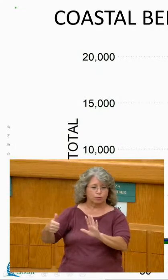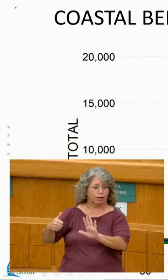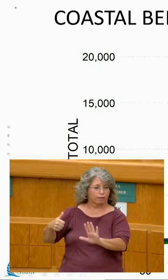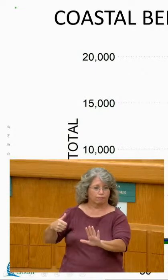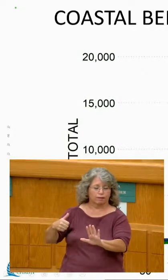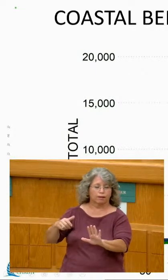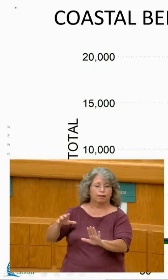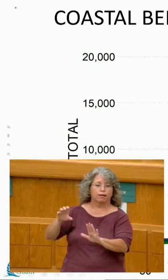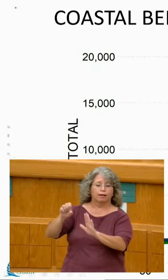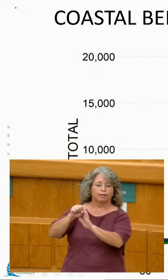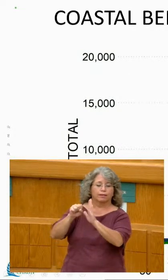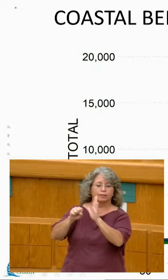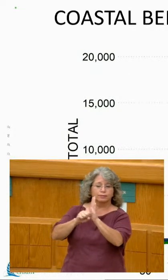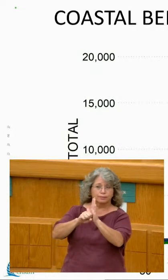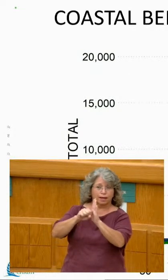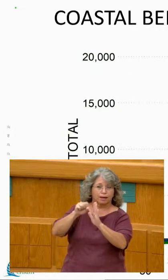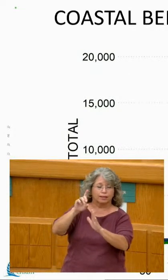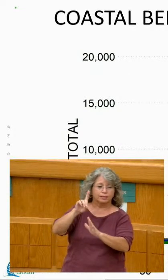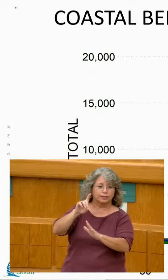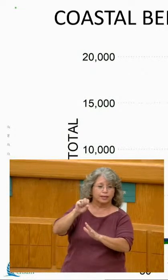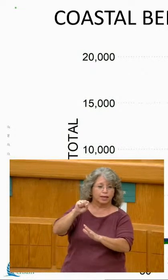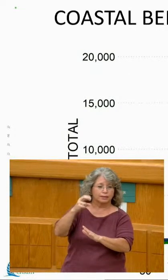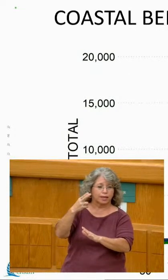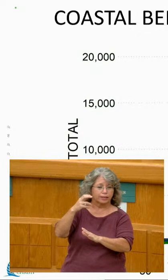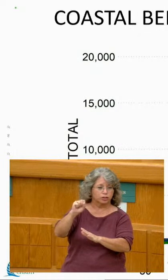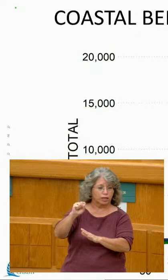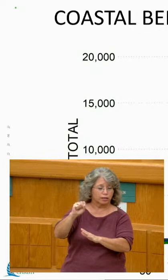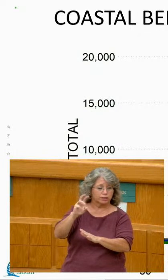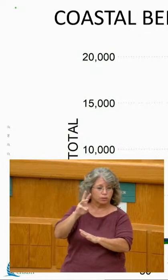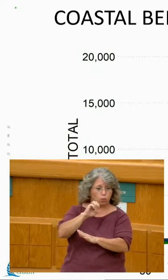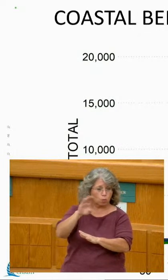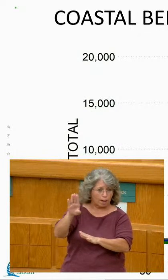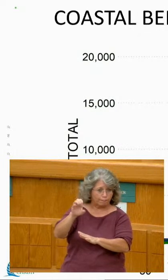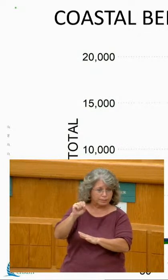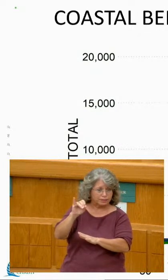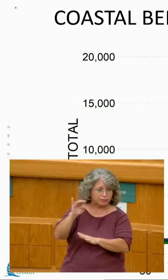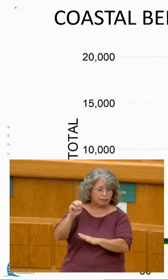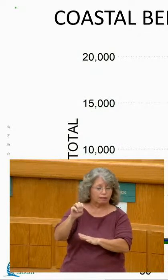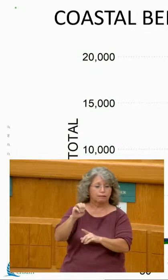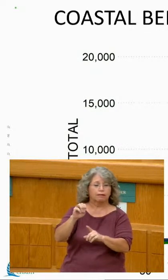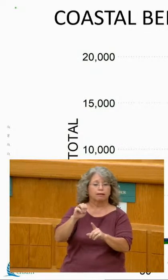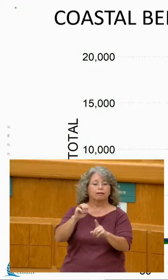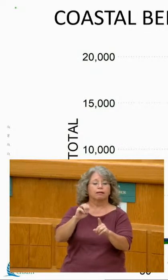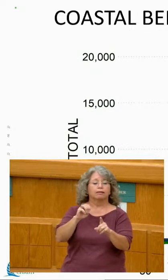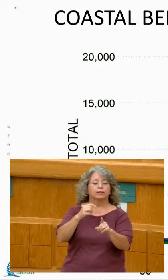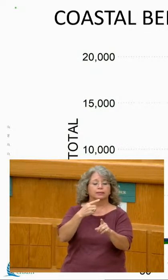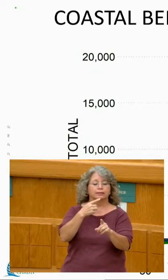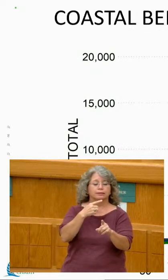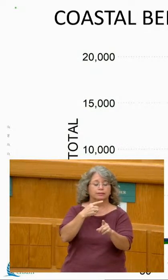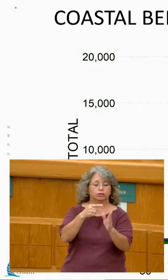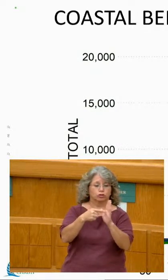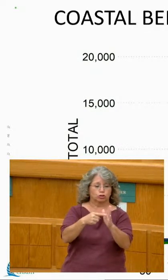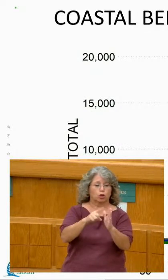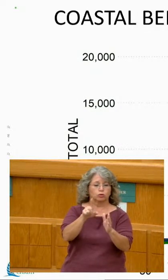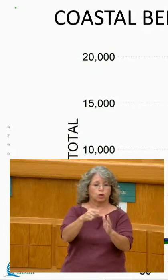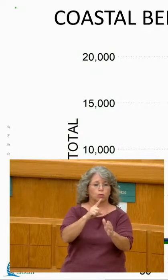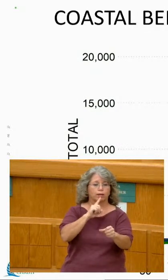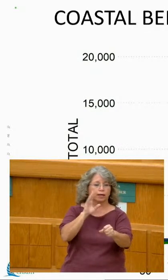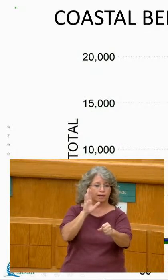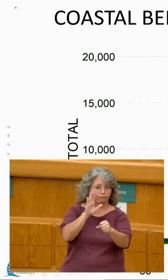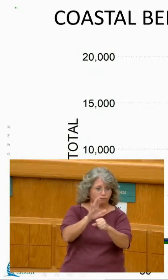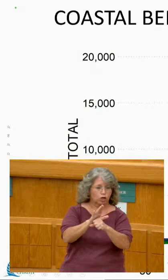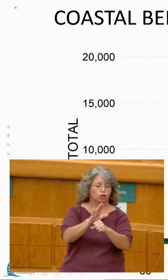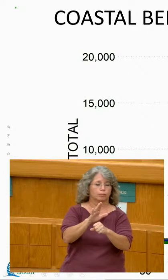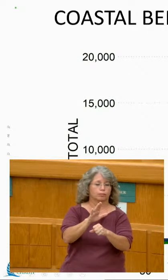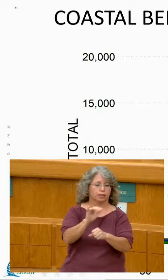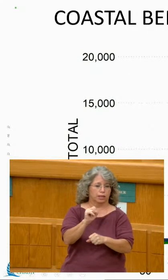Texas DSHS website indicates that only confirmed cases should be reported in their